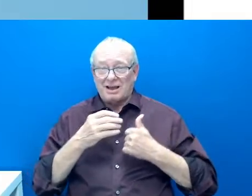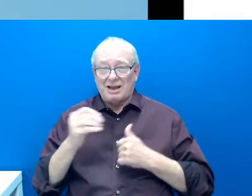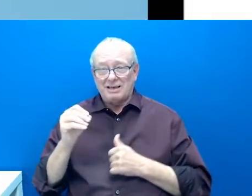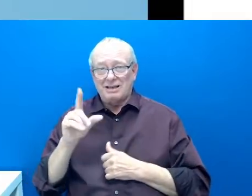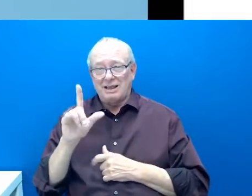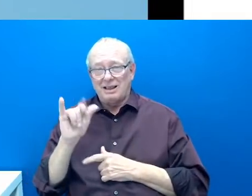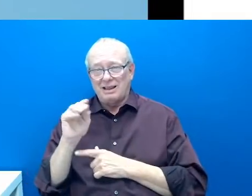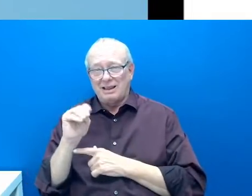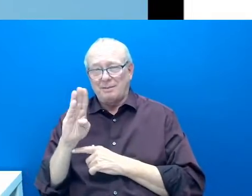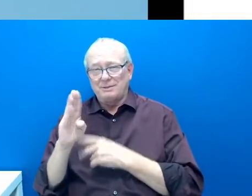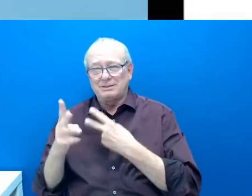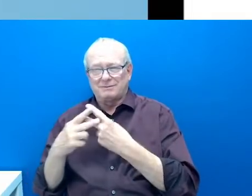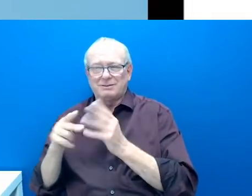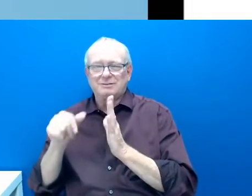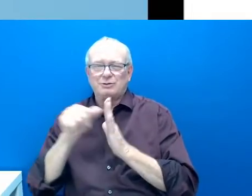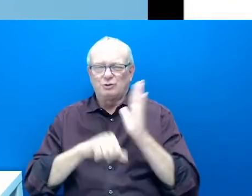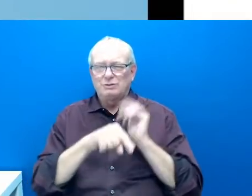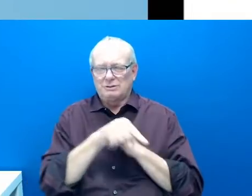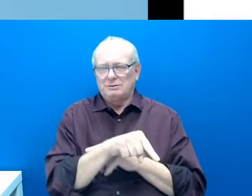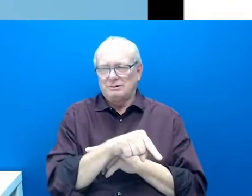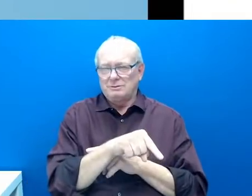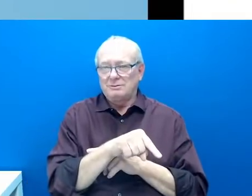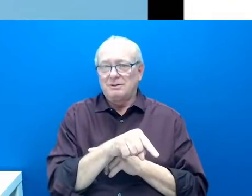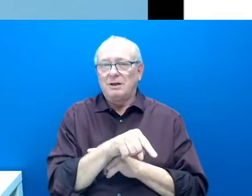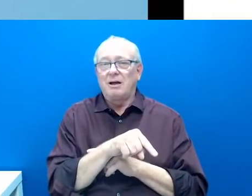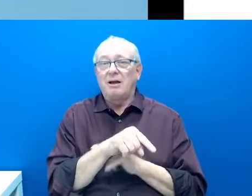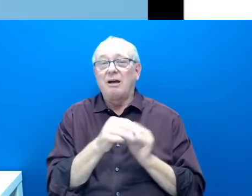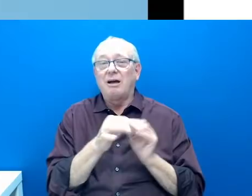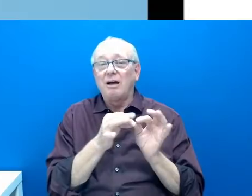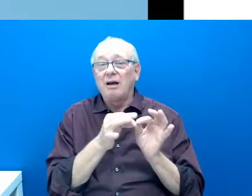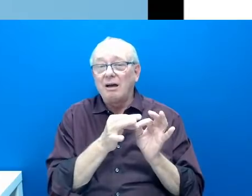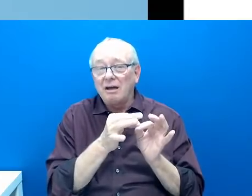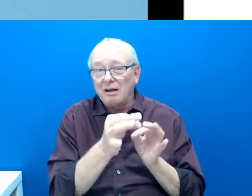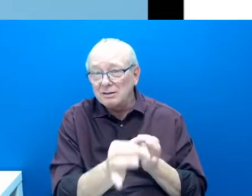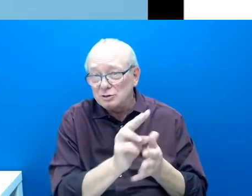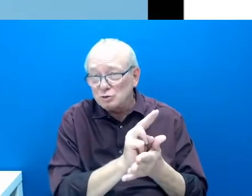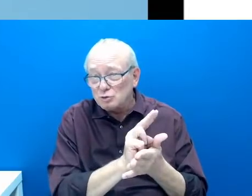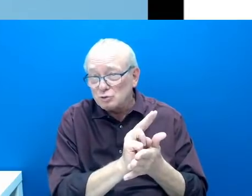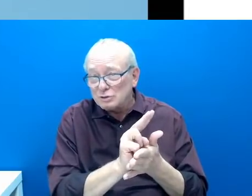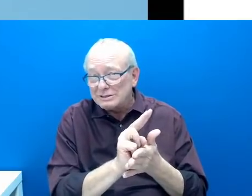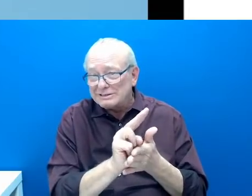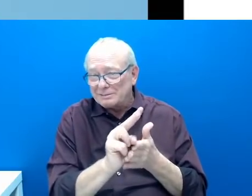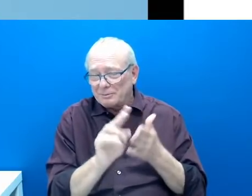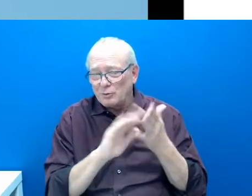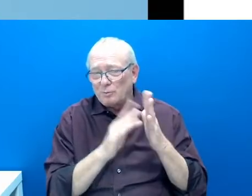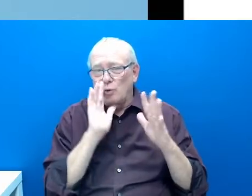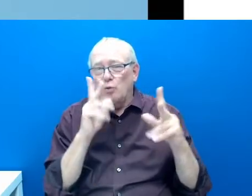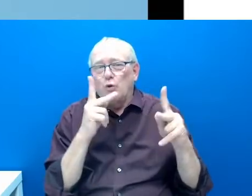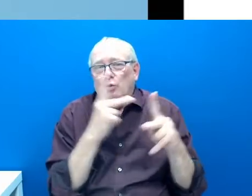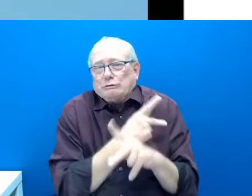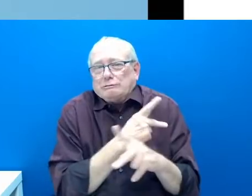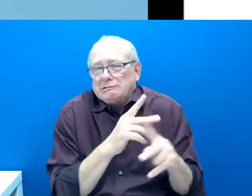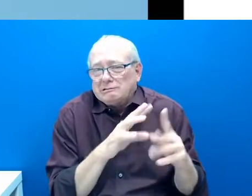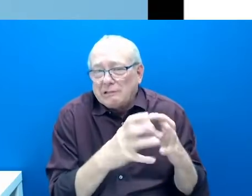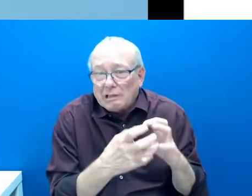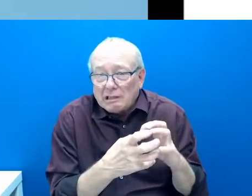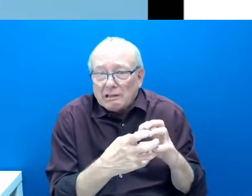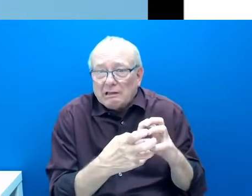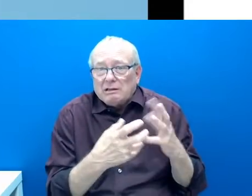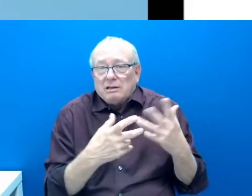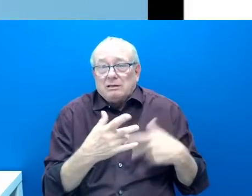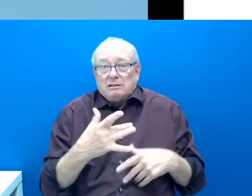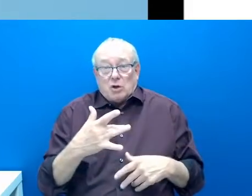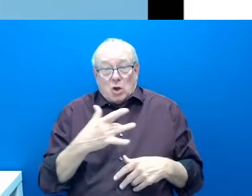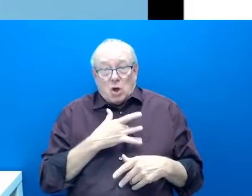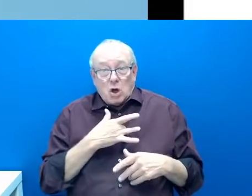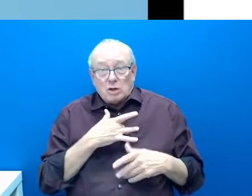surgery, or a delay of more than 2 weeks would adversely affect income. So things like life-threatening vascular problems and cardiac problems and